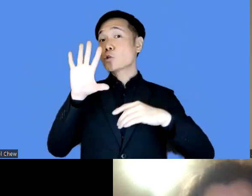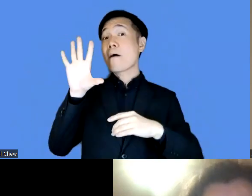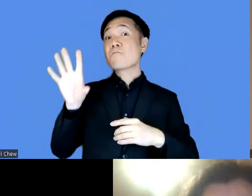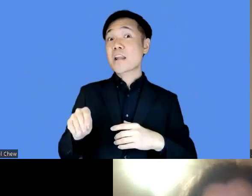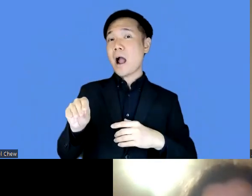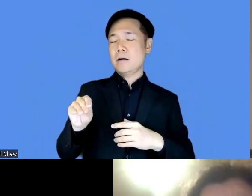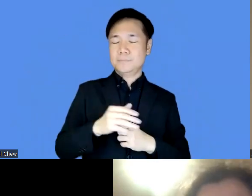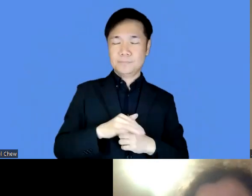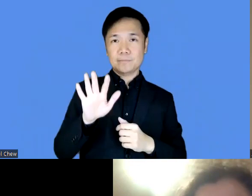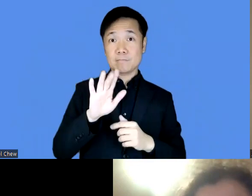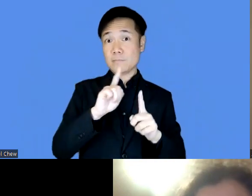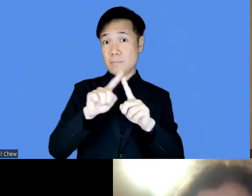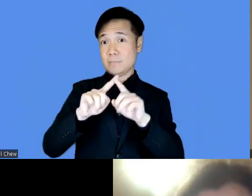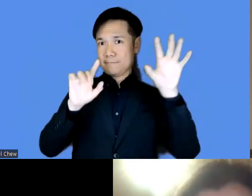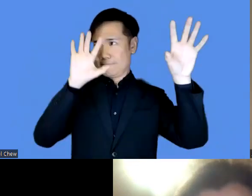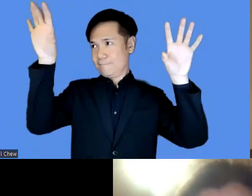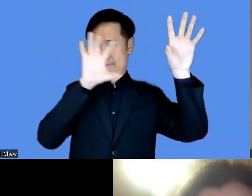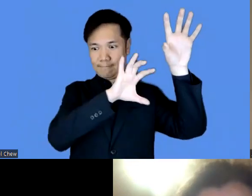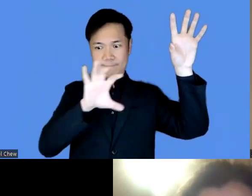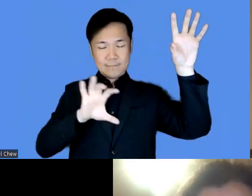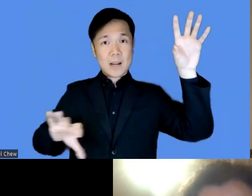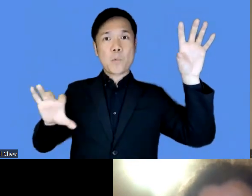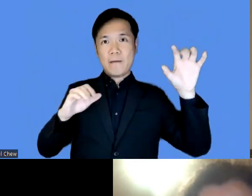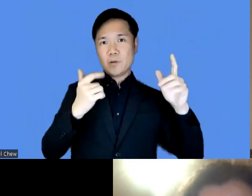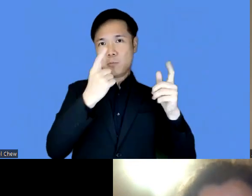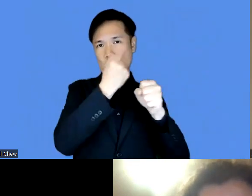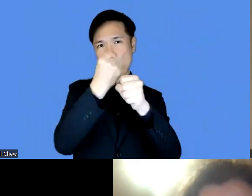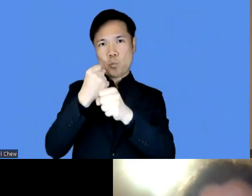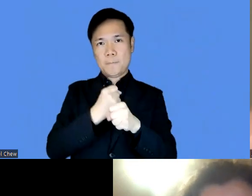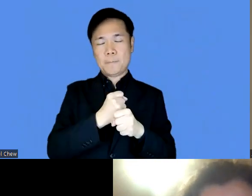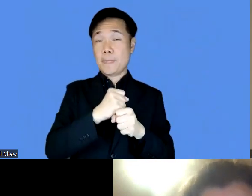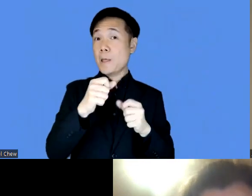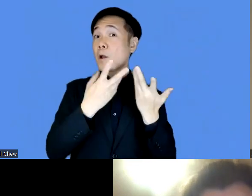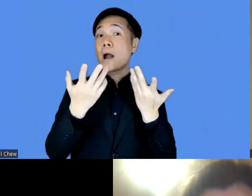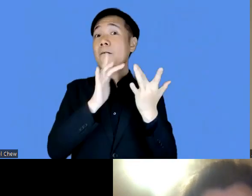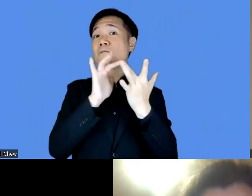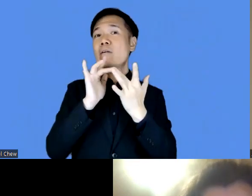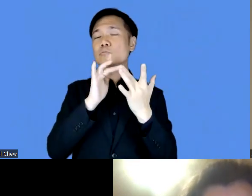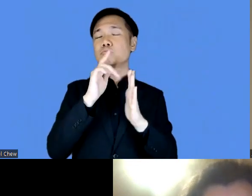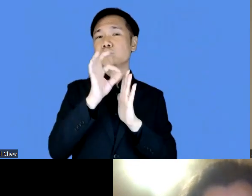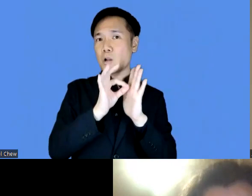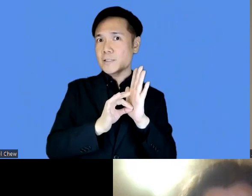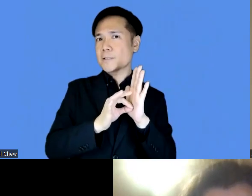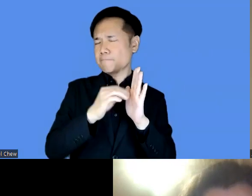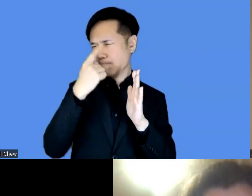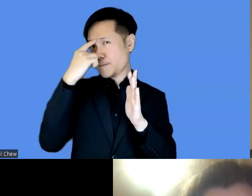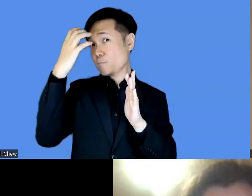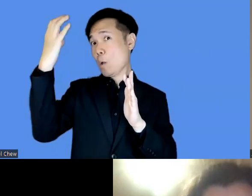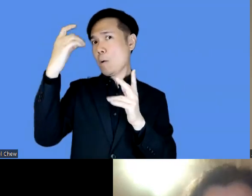various stakeholders, including international organizations, policymakers, advocates, and